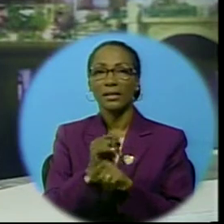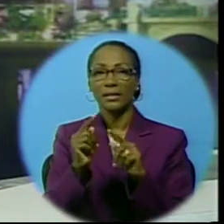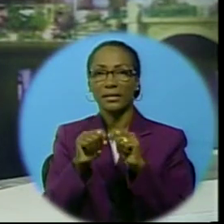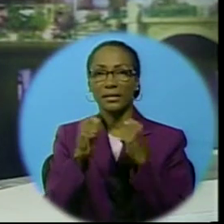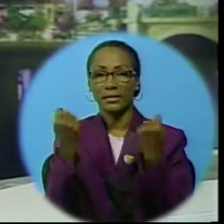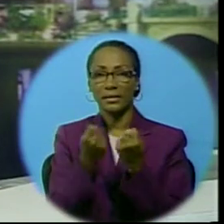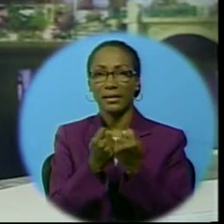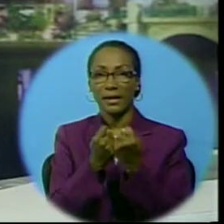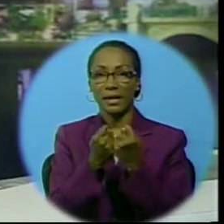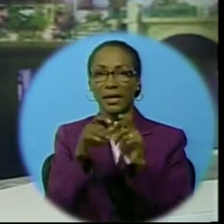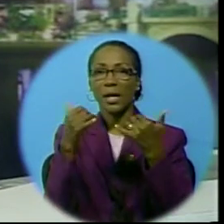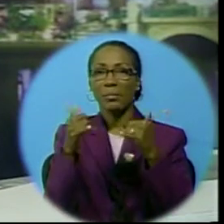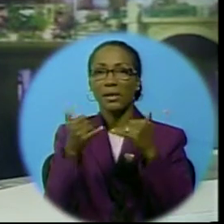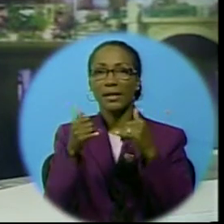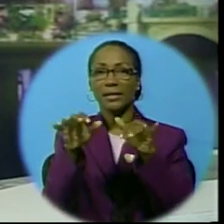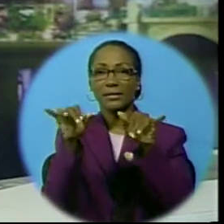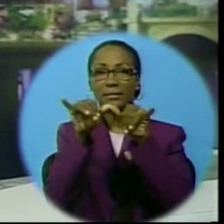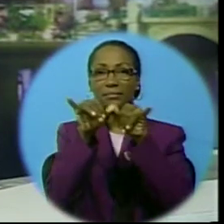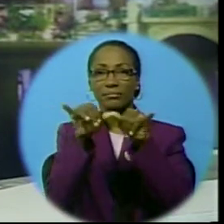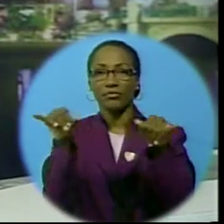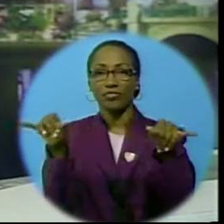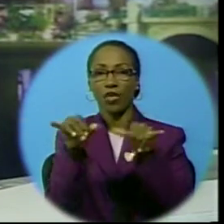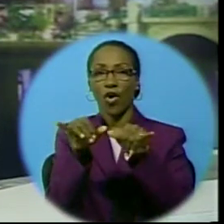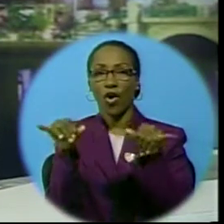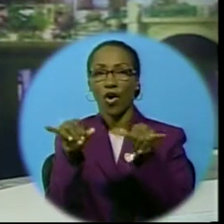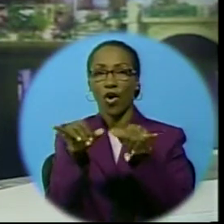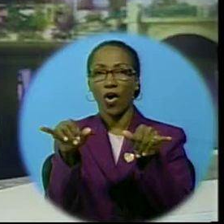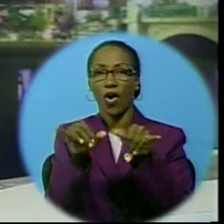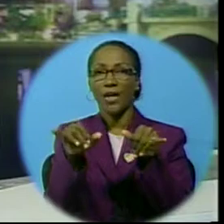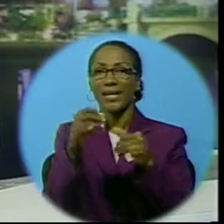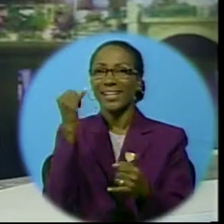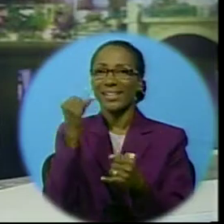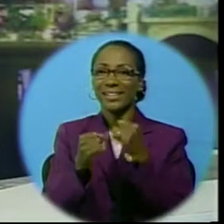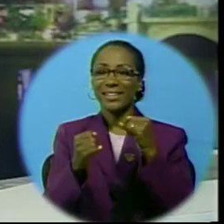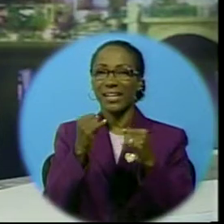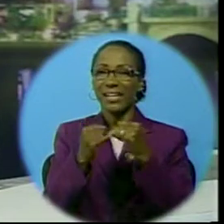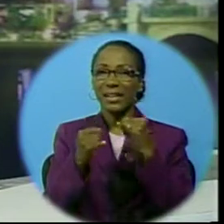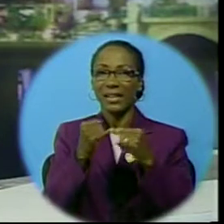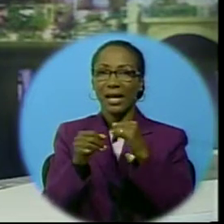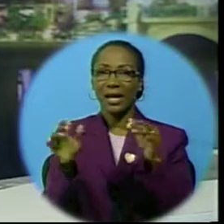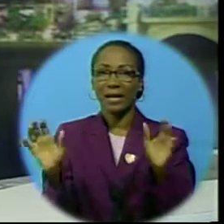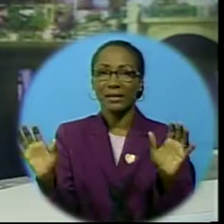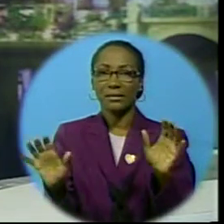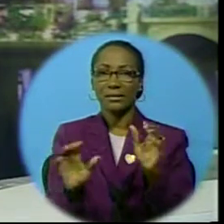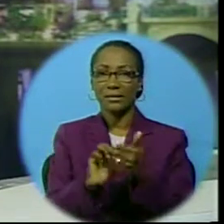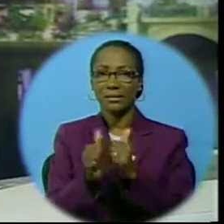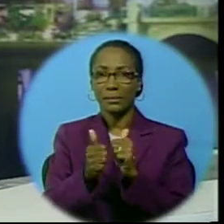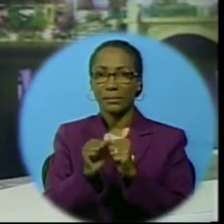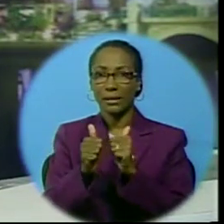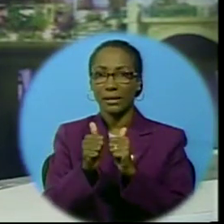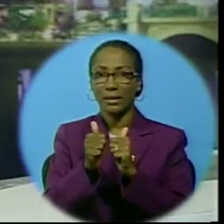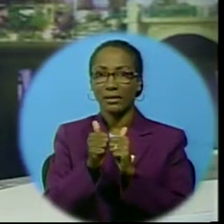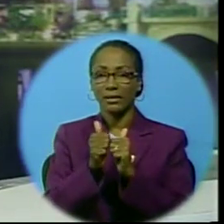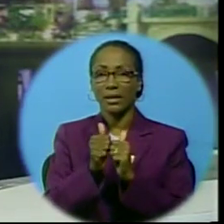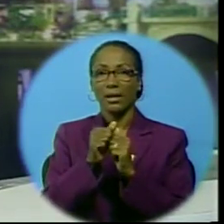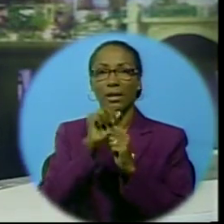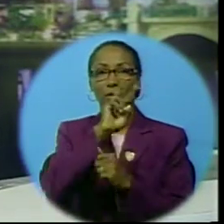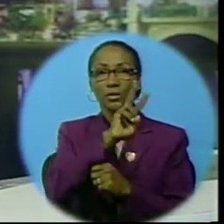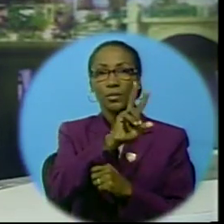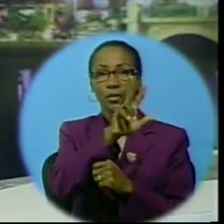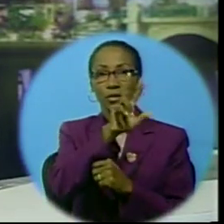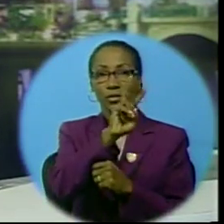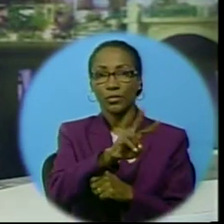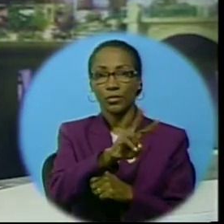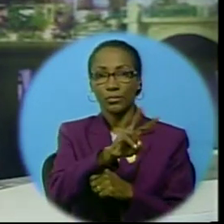final day of their ninth round WICB PCL match at Kensington Oval. Now set 232 for victory, the Windwards